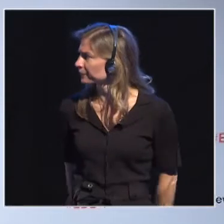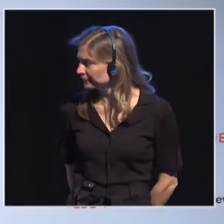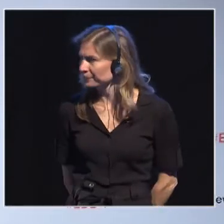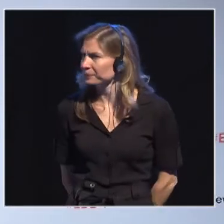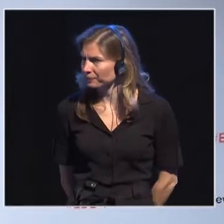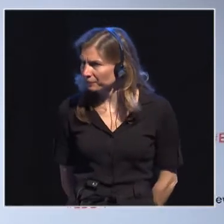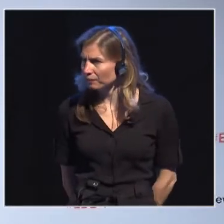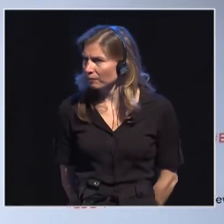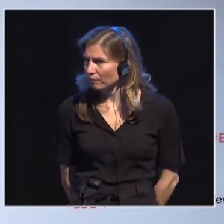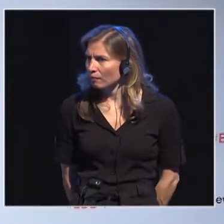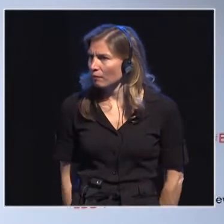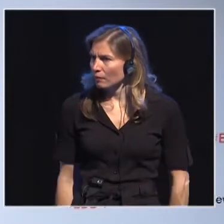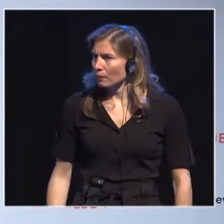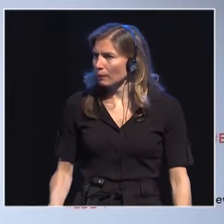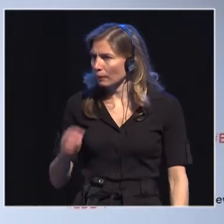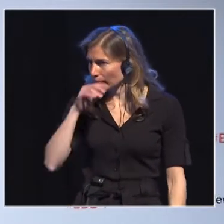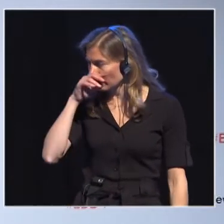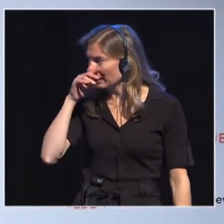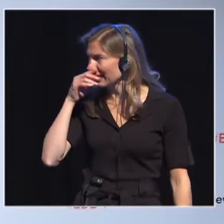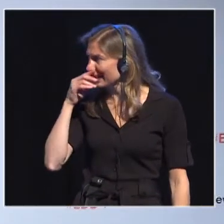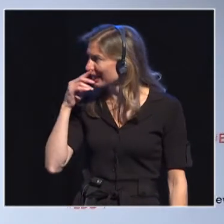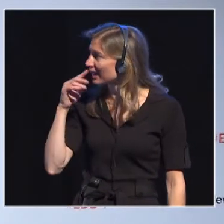Mr. Sabag, I'm sure you also have some